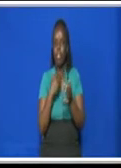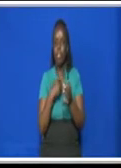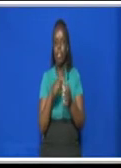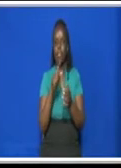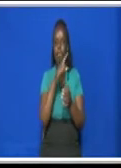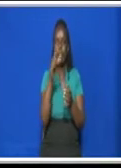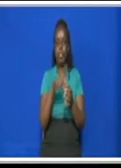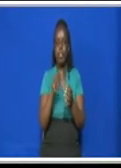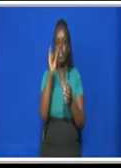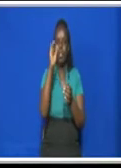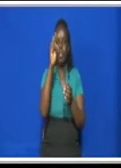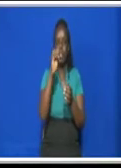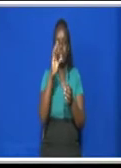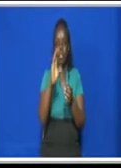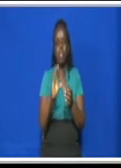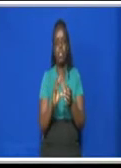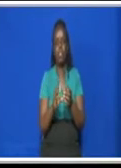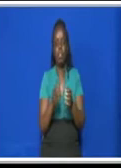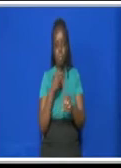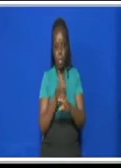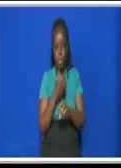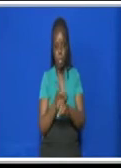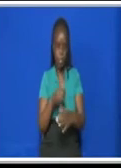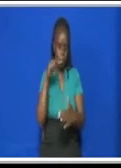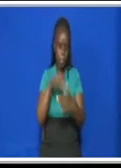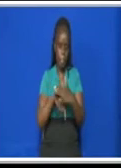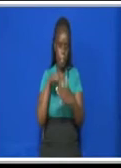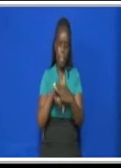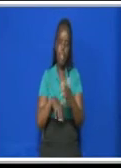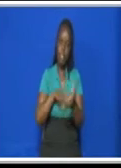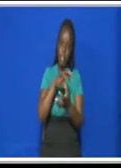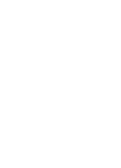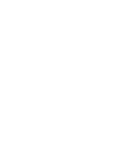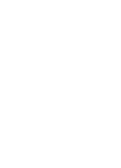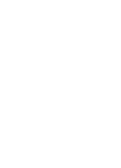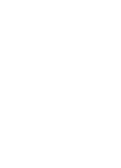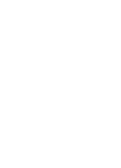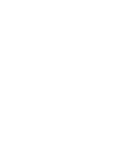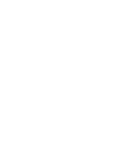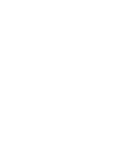metal, it must be dipped into solution of zinc ions.